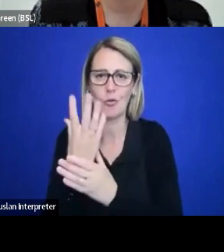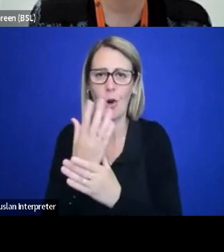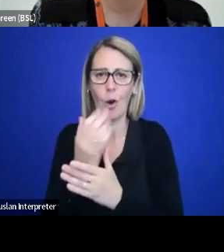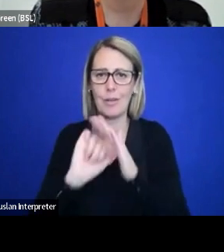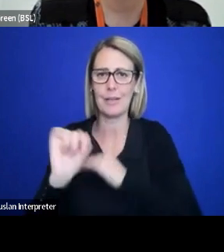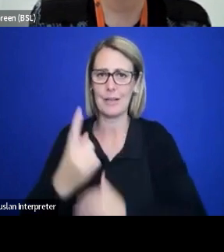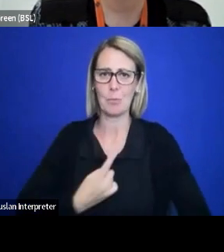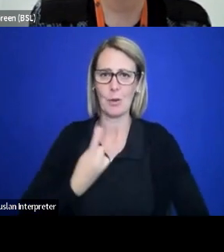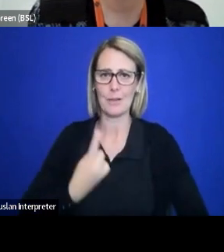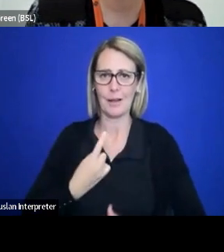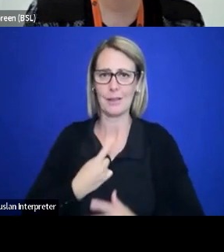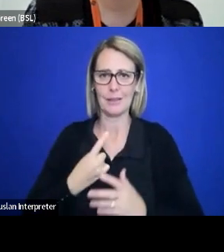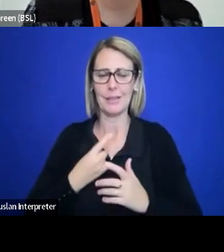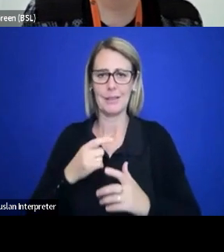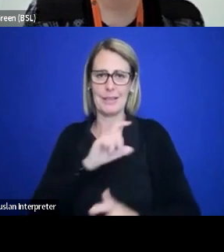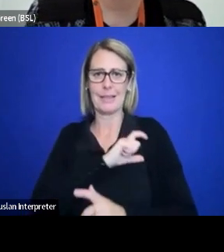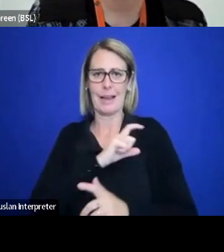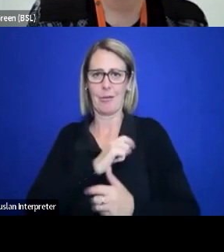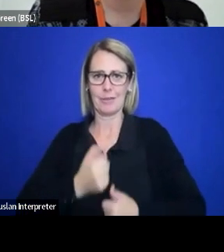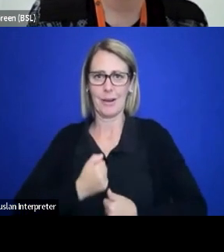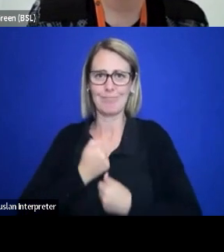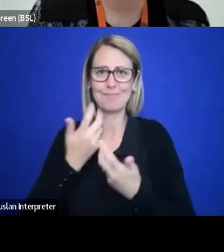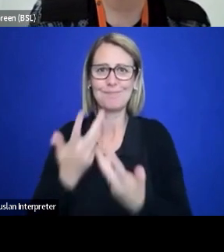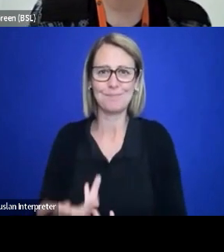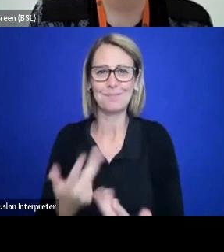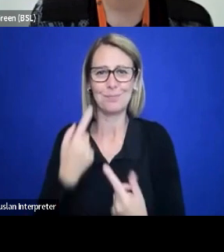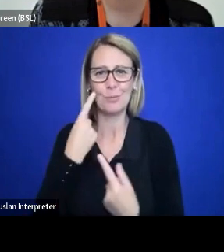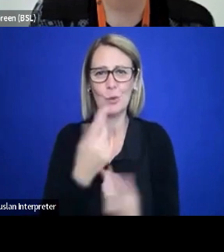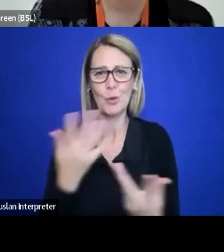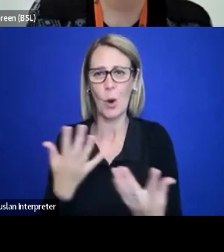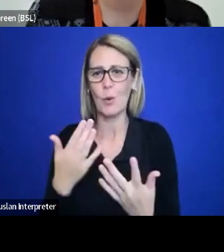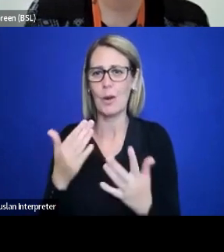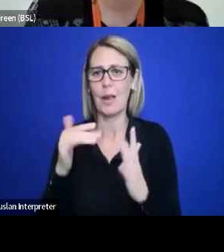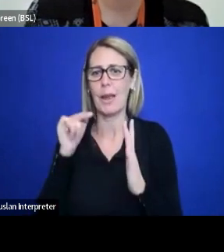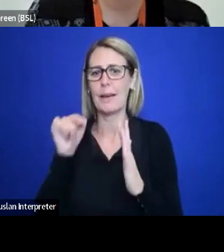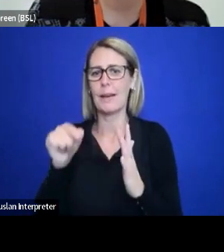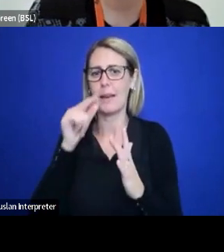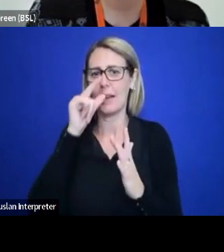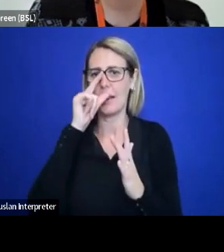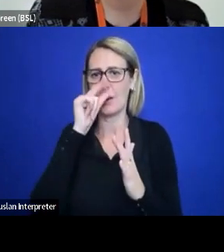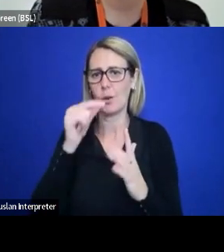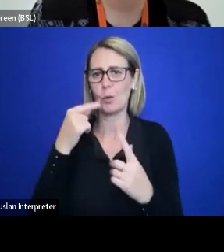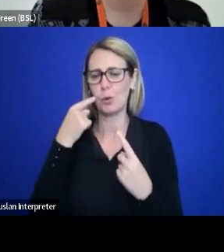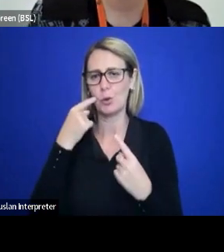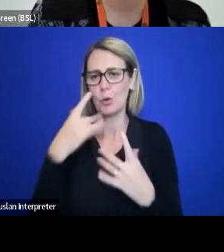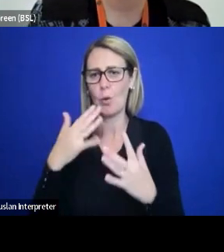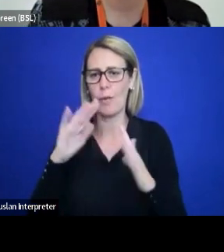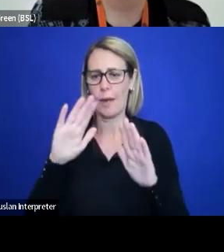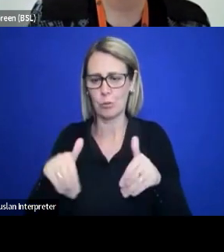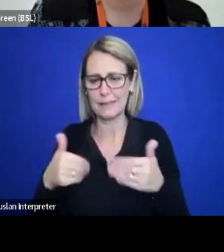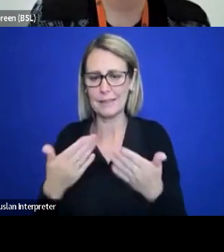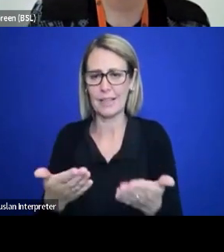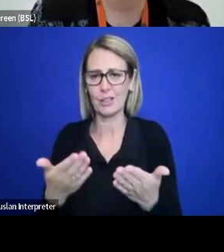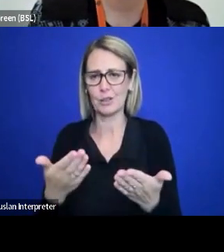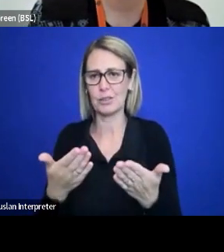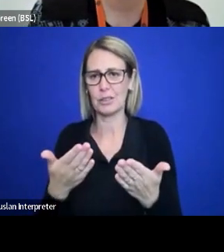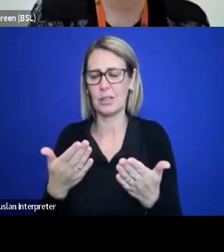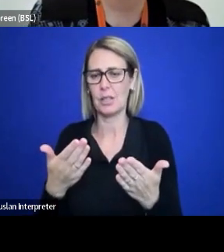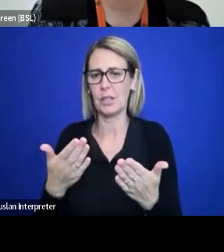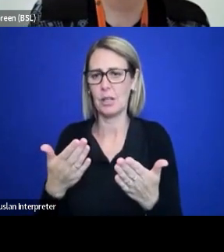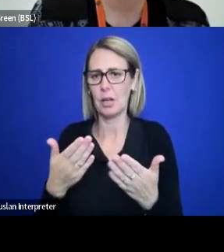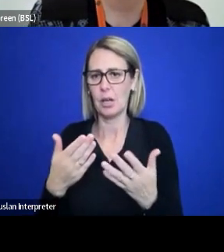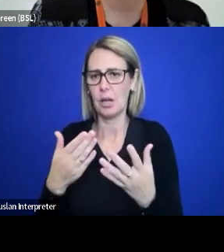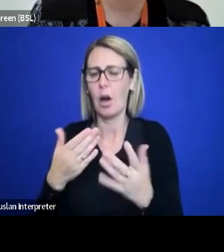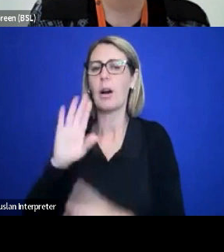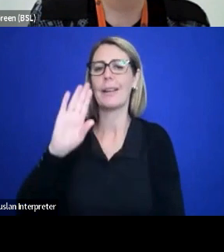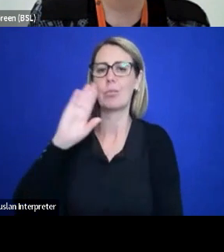the characteristic that he has done. And Mario, he did actually presentation to with new